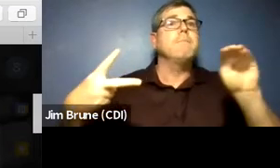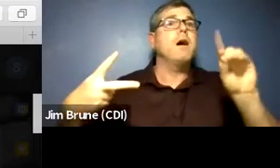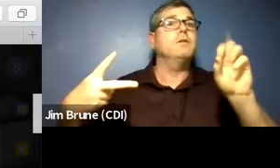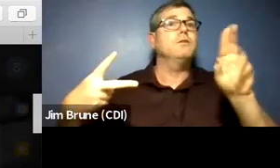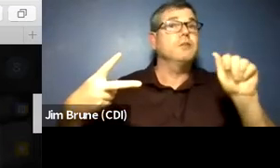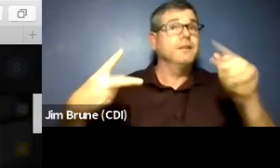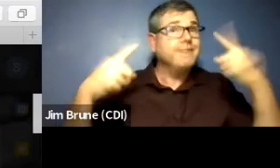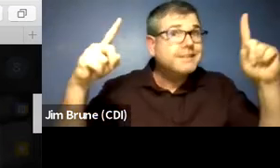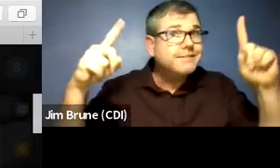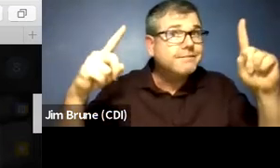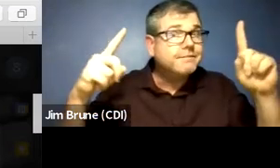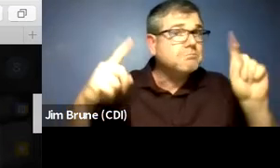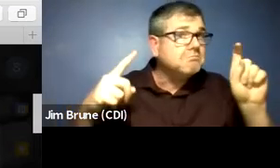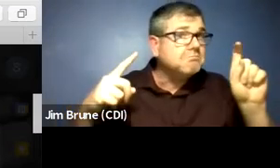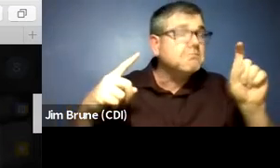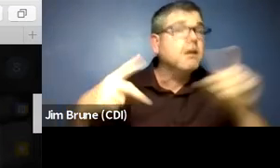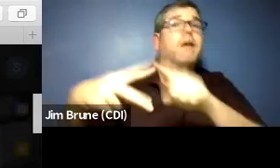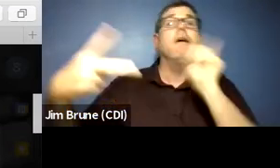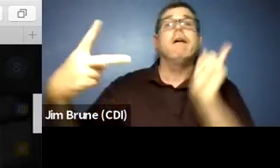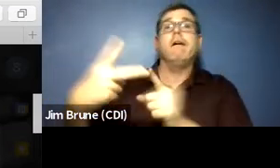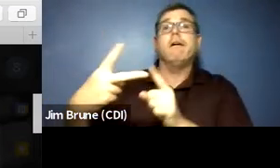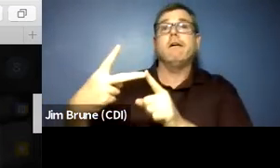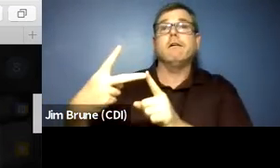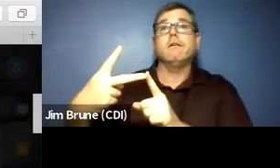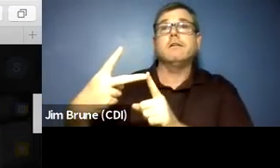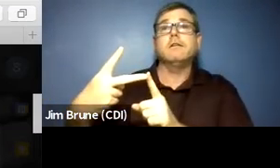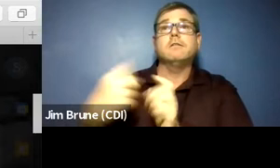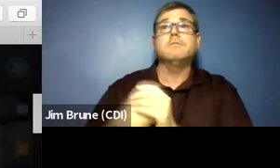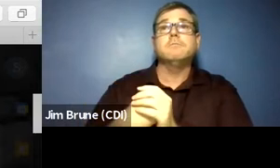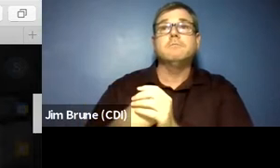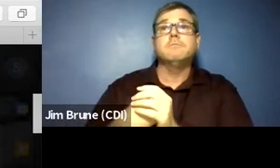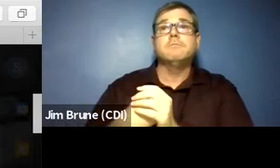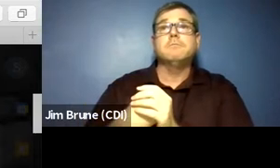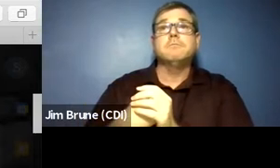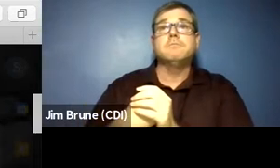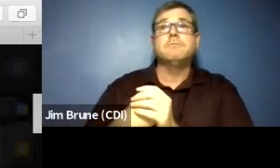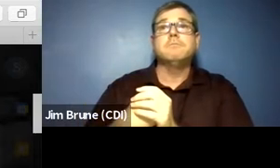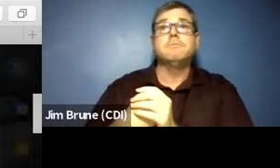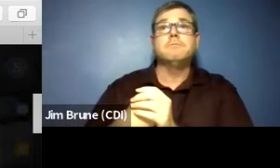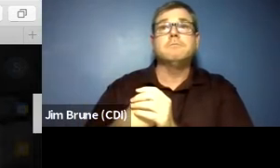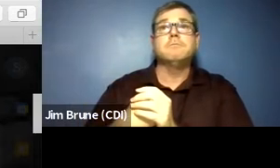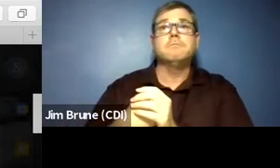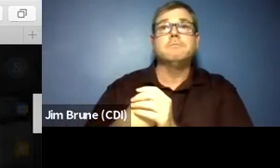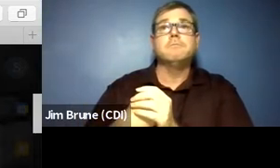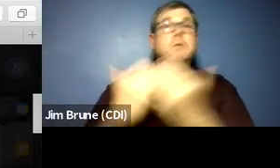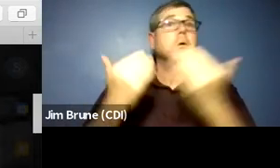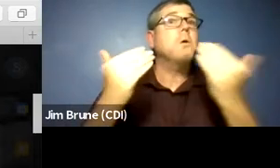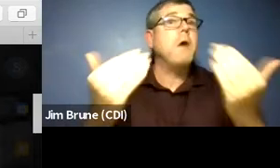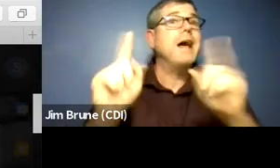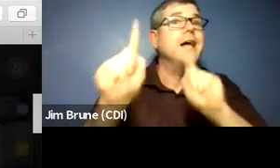these vaccines. And my question to you guys, we're going to get you guys to answer this question in the poll. Are the